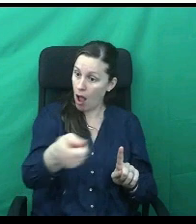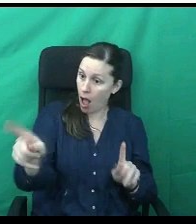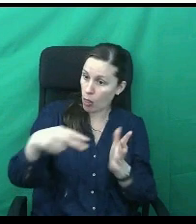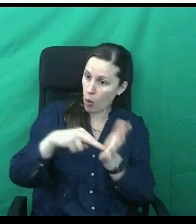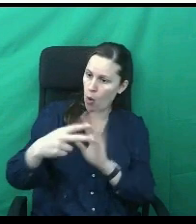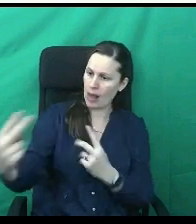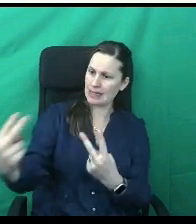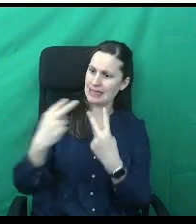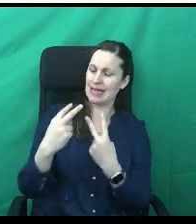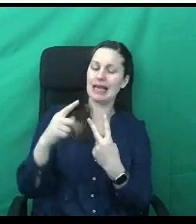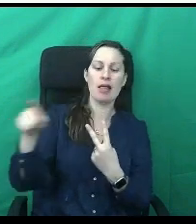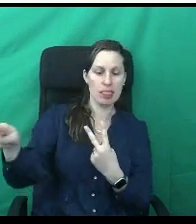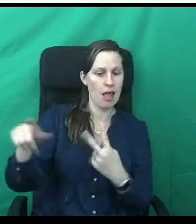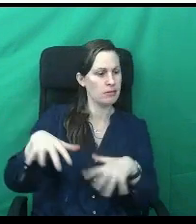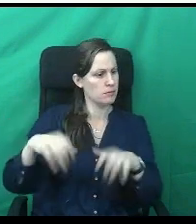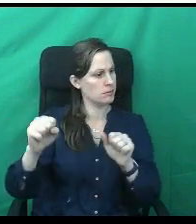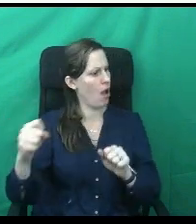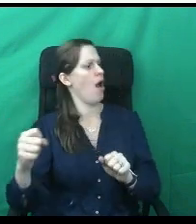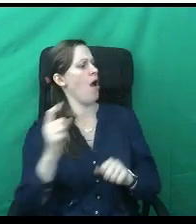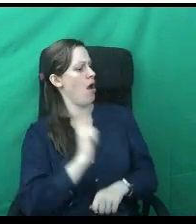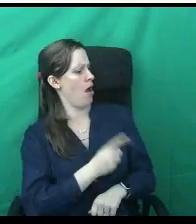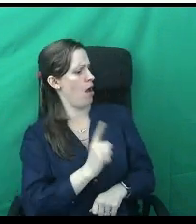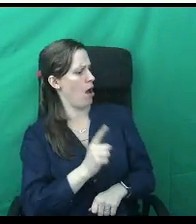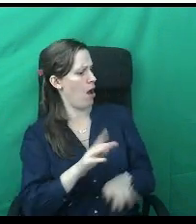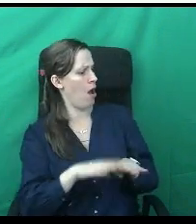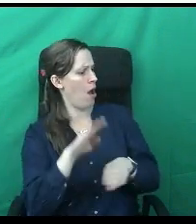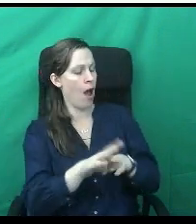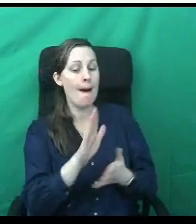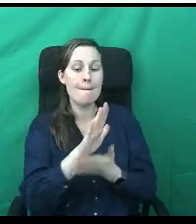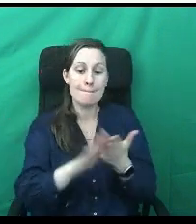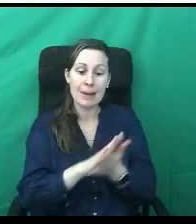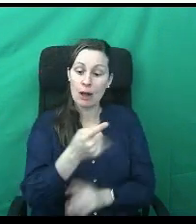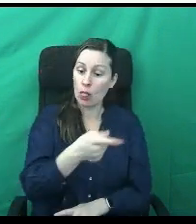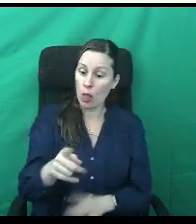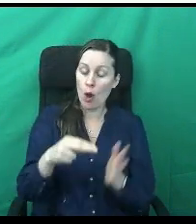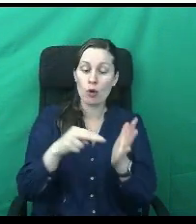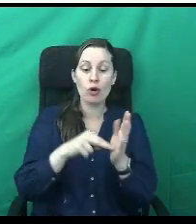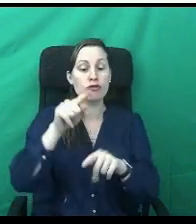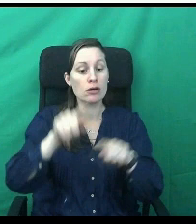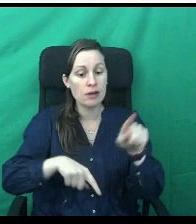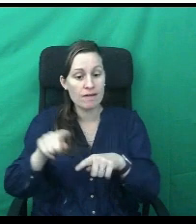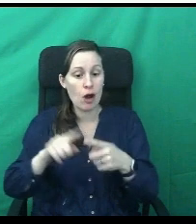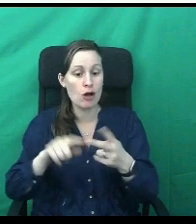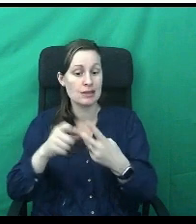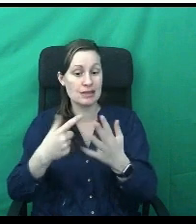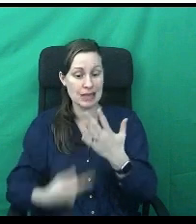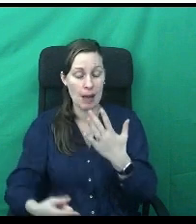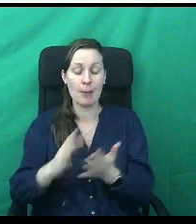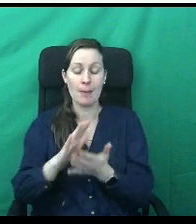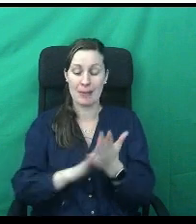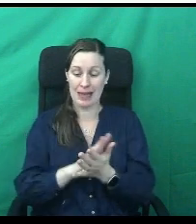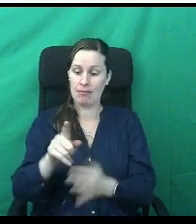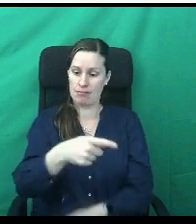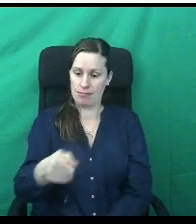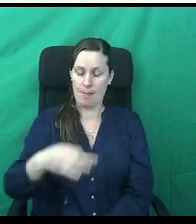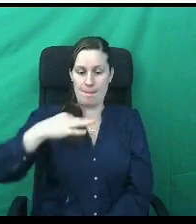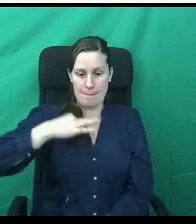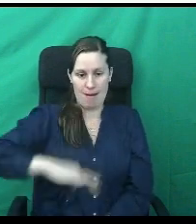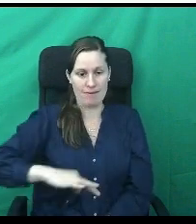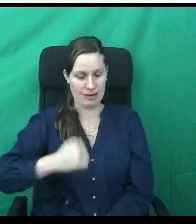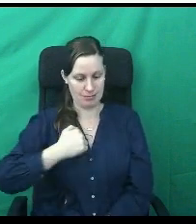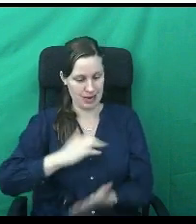and ultimately, this means that anyone who is neurodiverse or disabled are also benefiting from HSBC sharing their